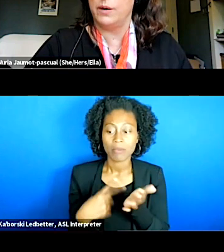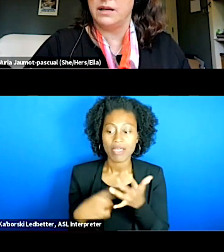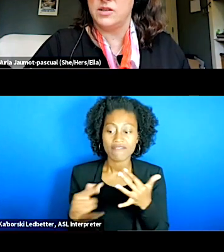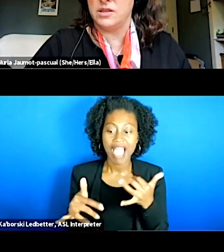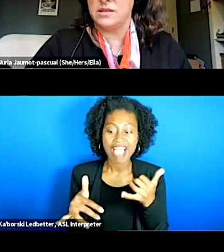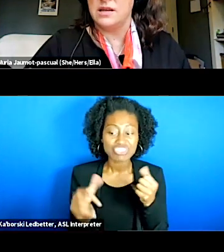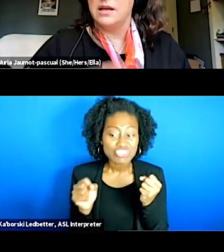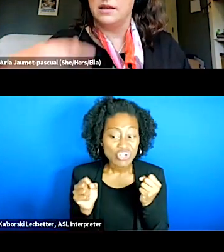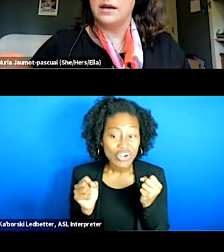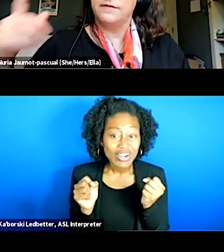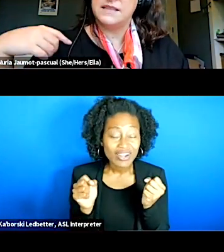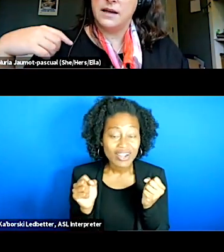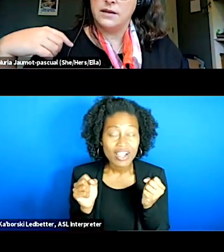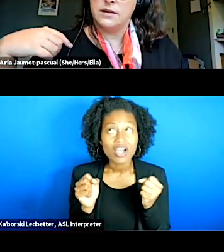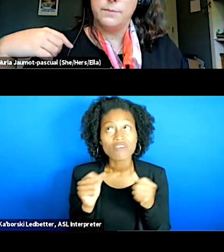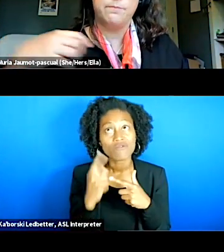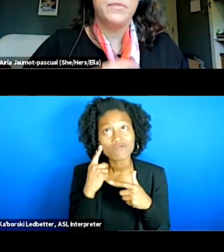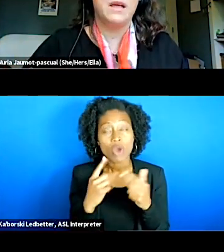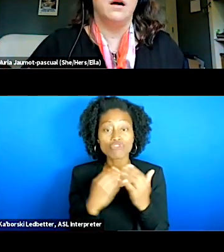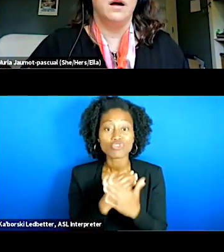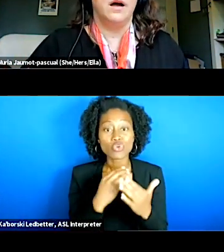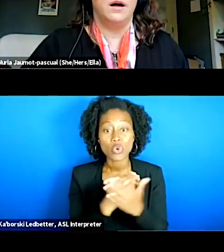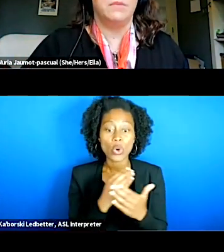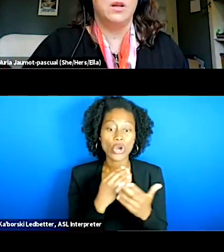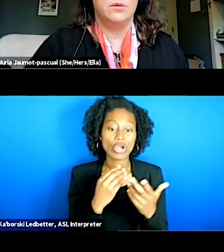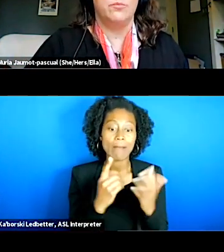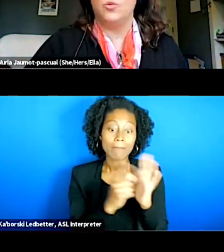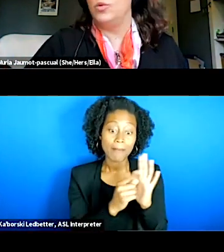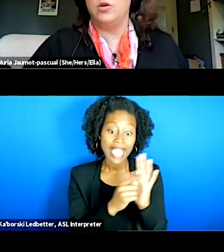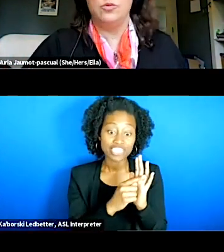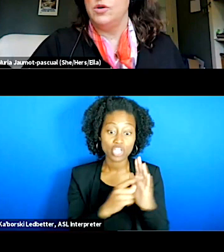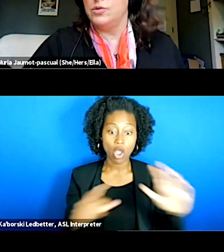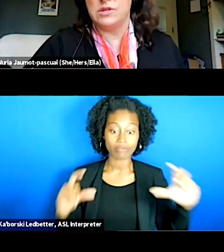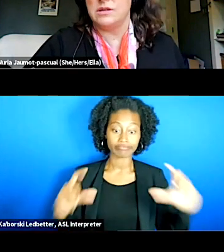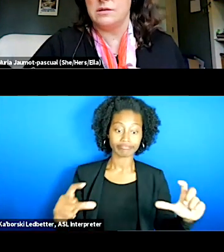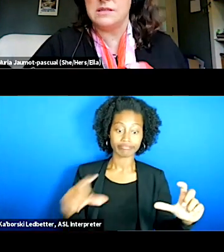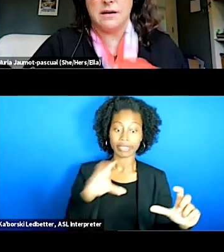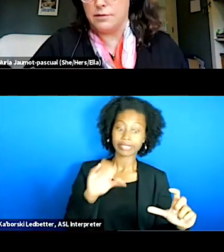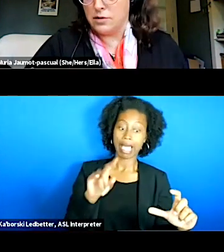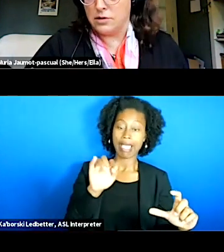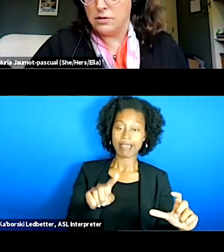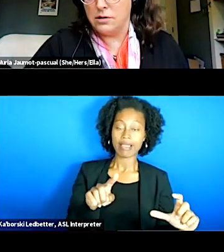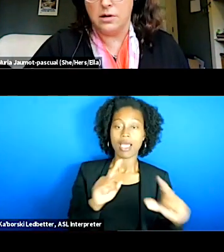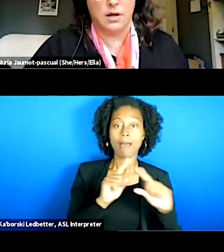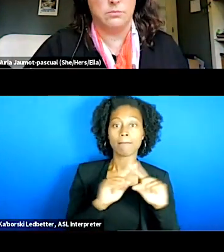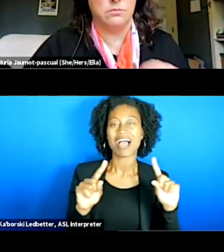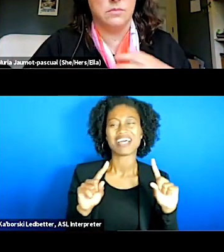newer publications that have cited them. But we don't use